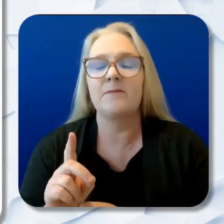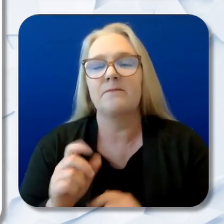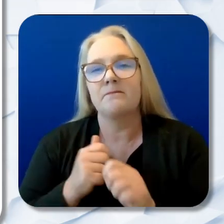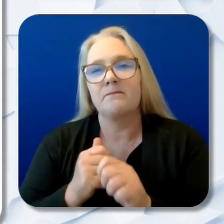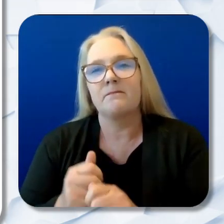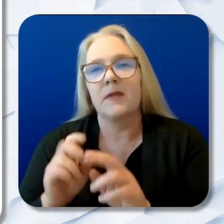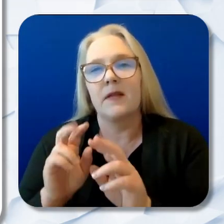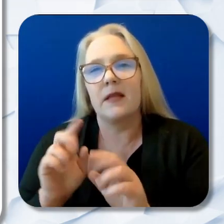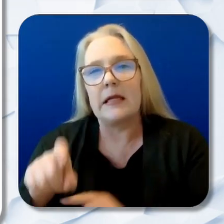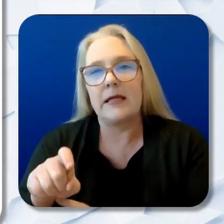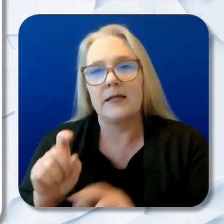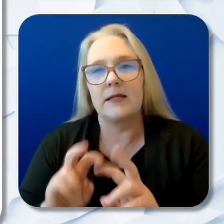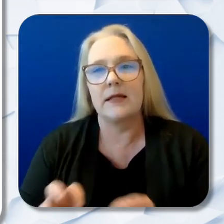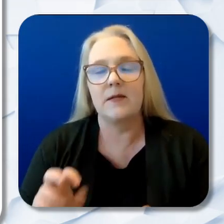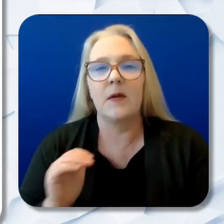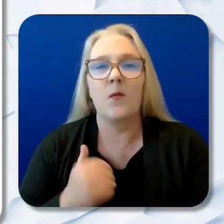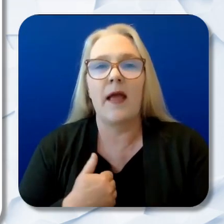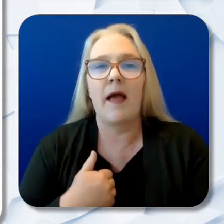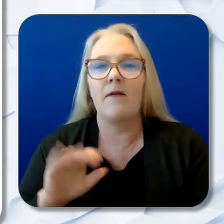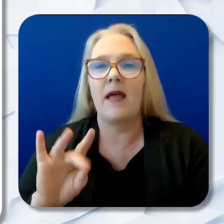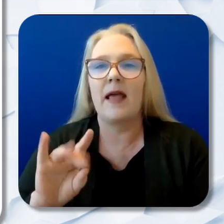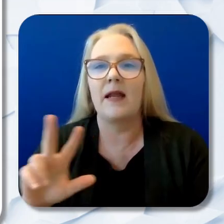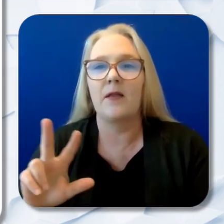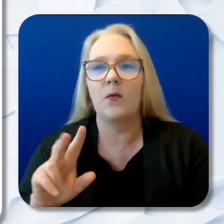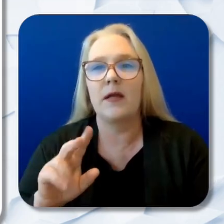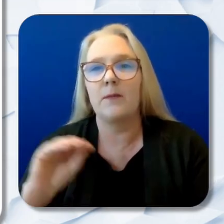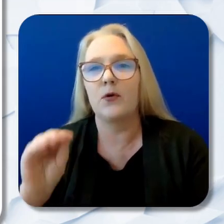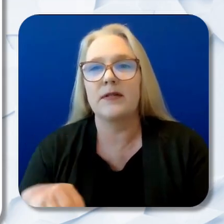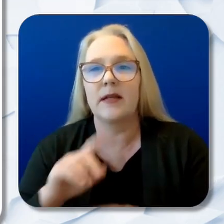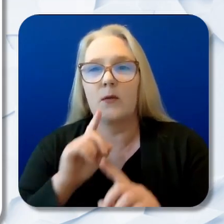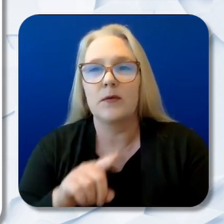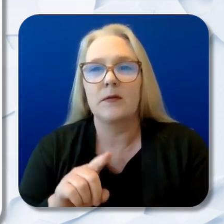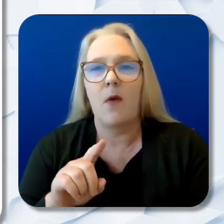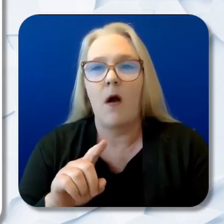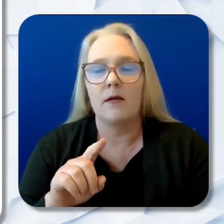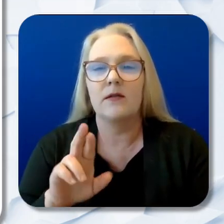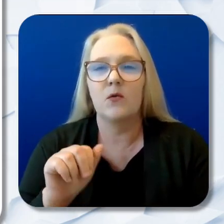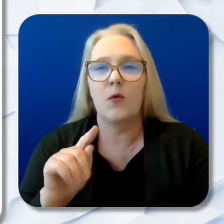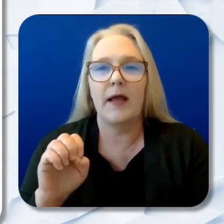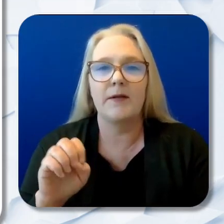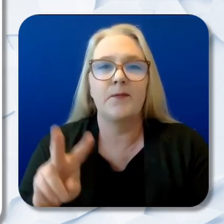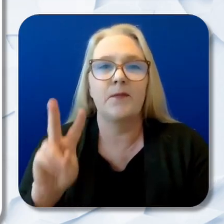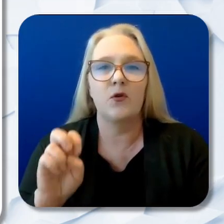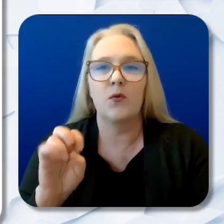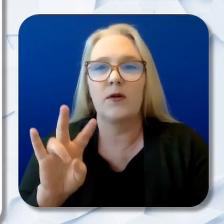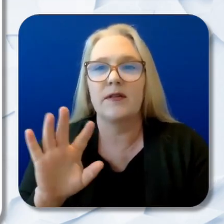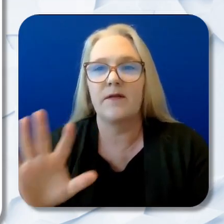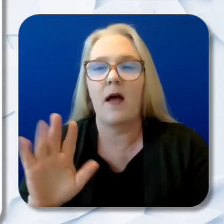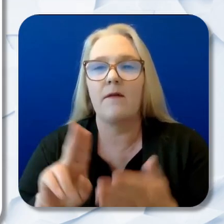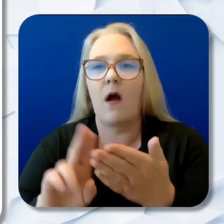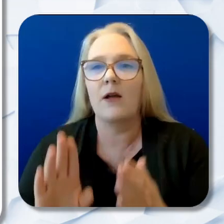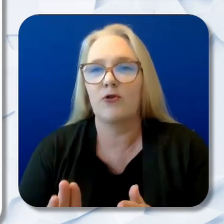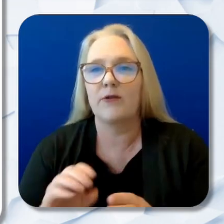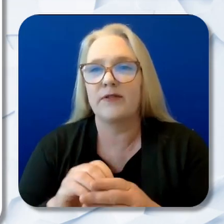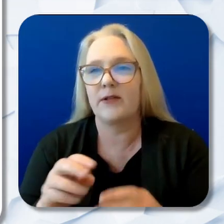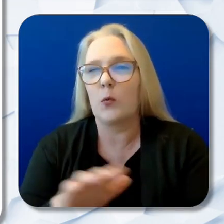that we collected, we have an 83% response rate. We have 275 contractors in our